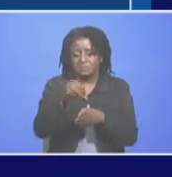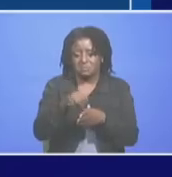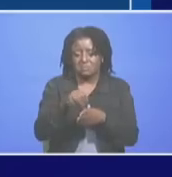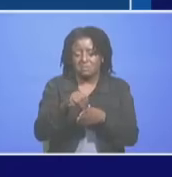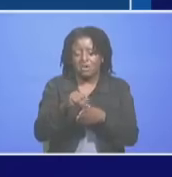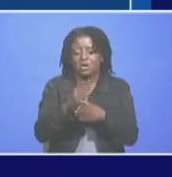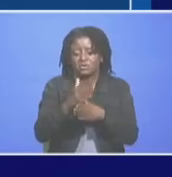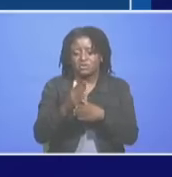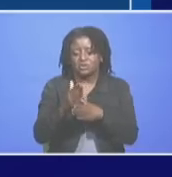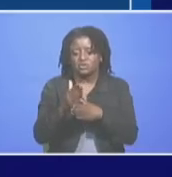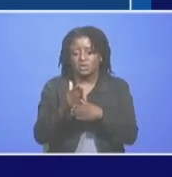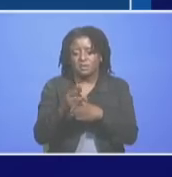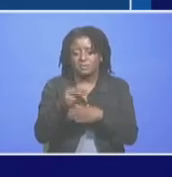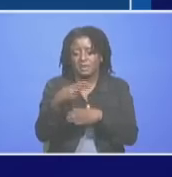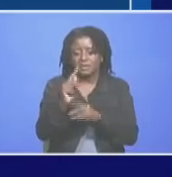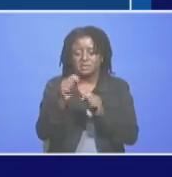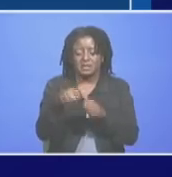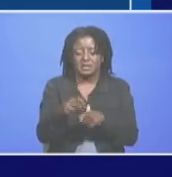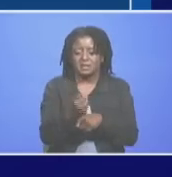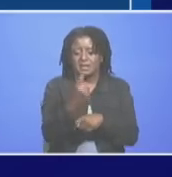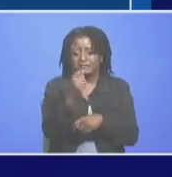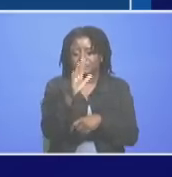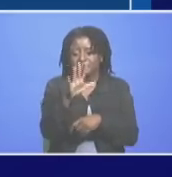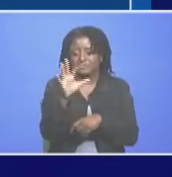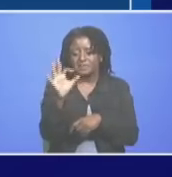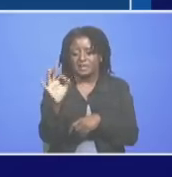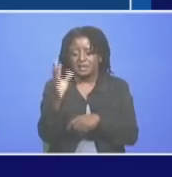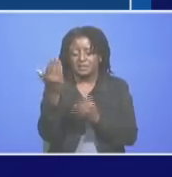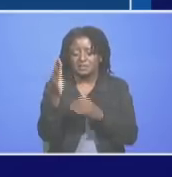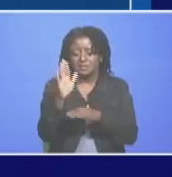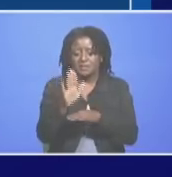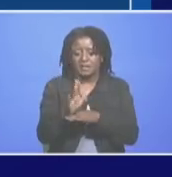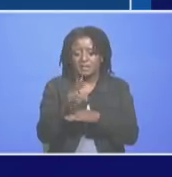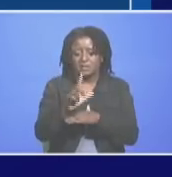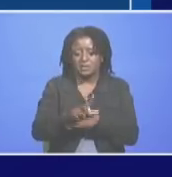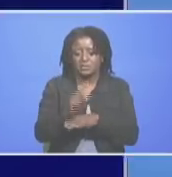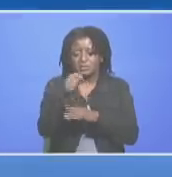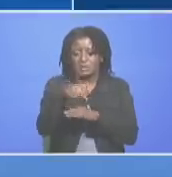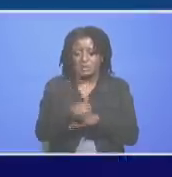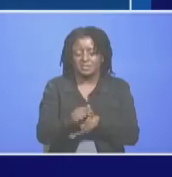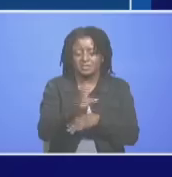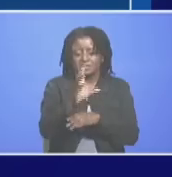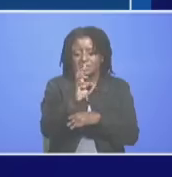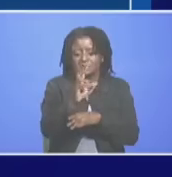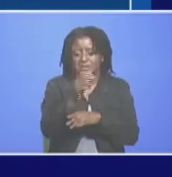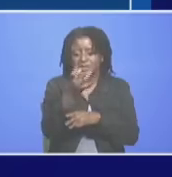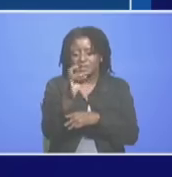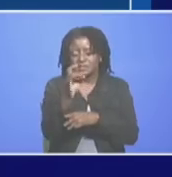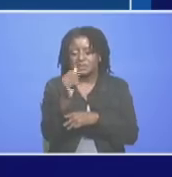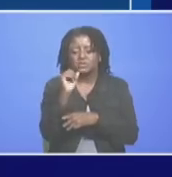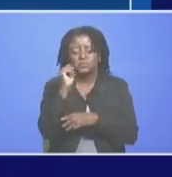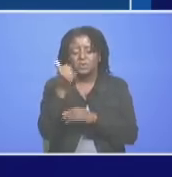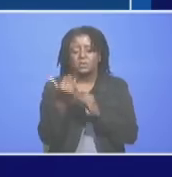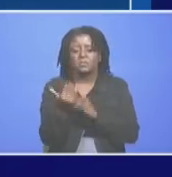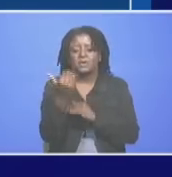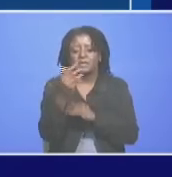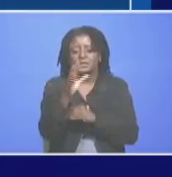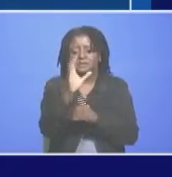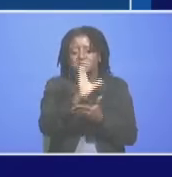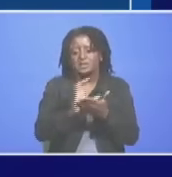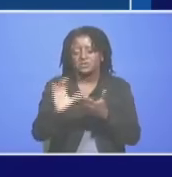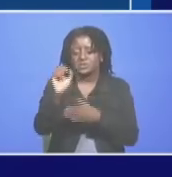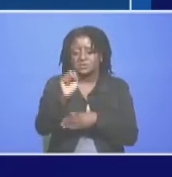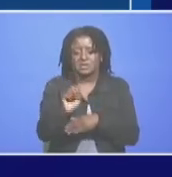tide, that will take place at 11:59 tonight with the low tide at 6:18 tomorrow morning. And for the central and southeastern islands